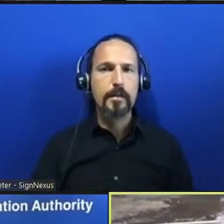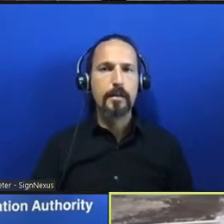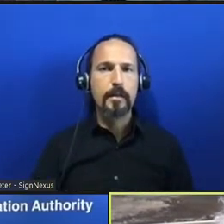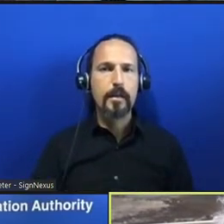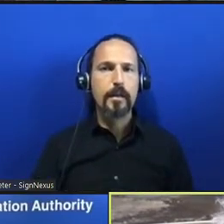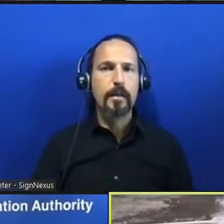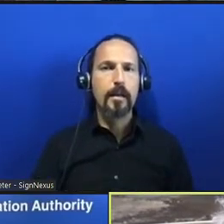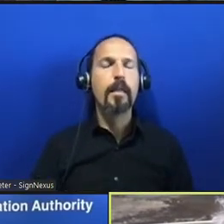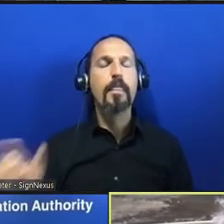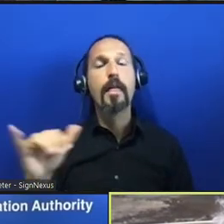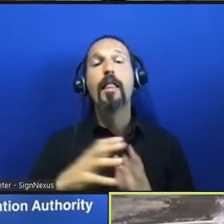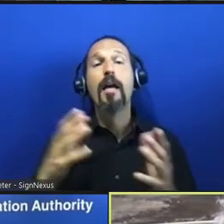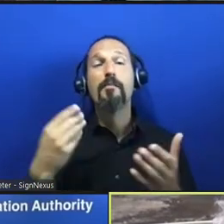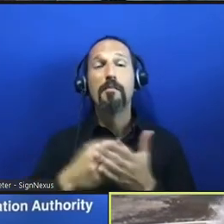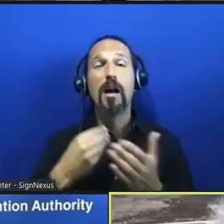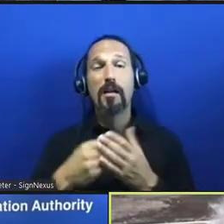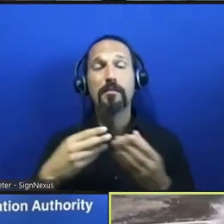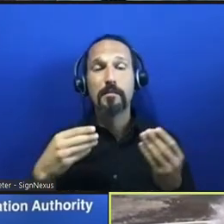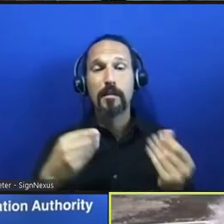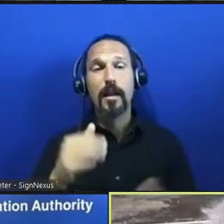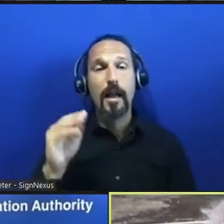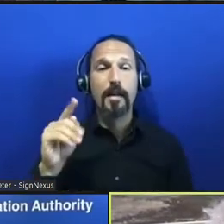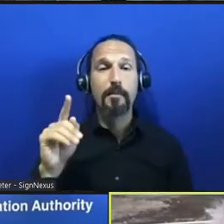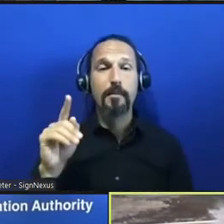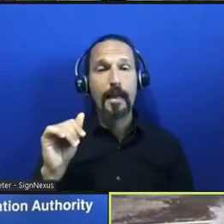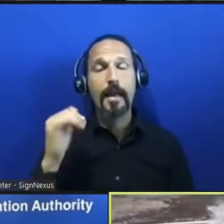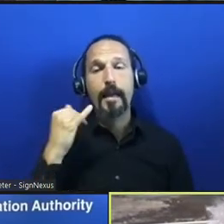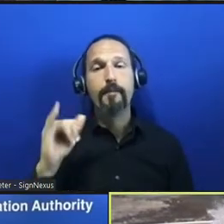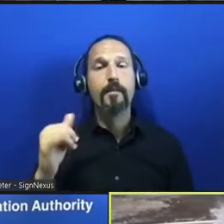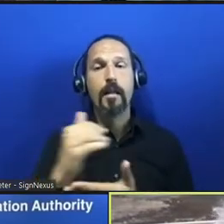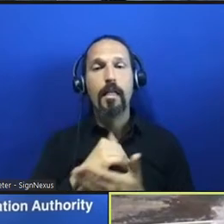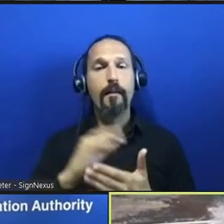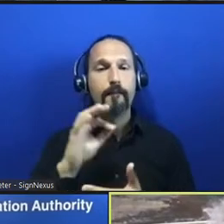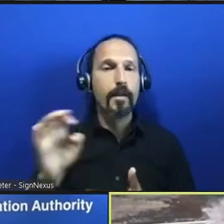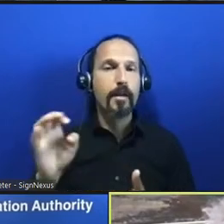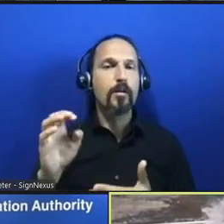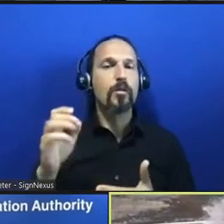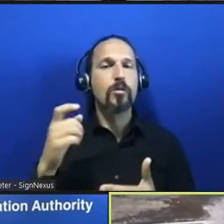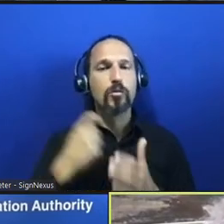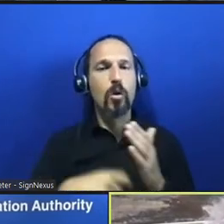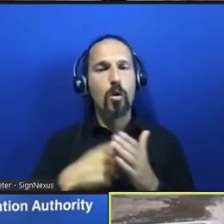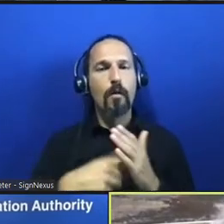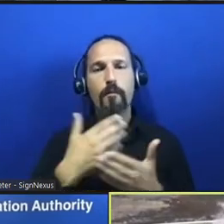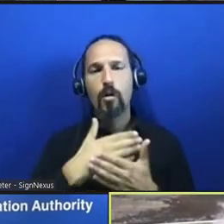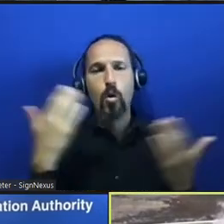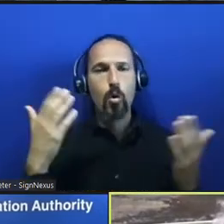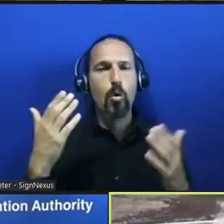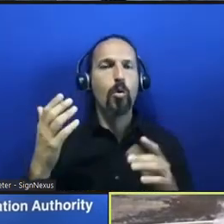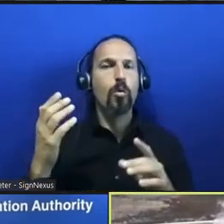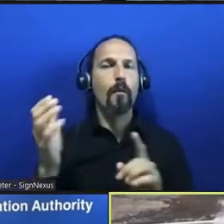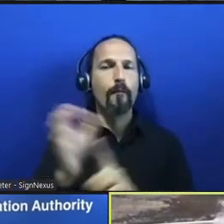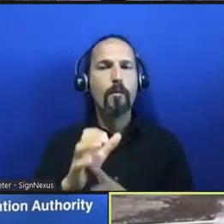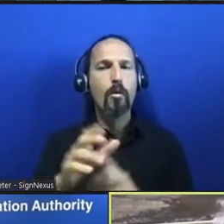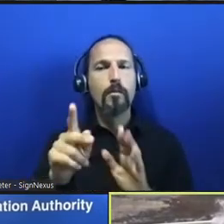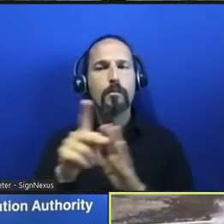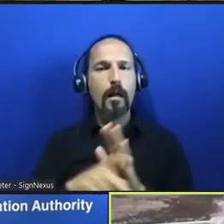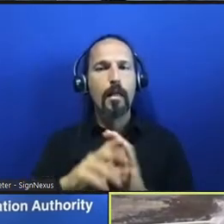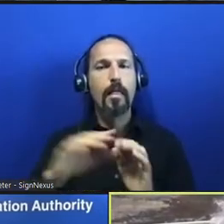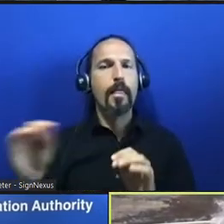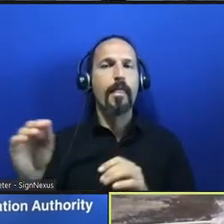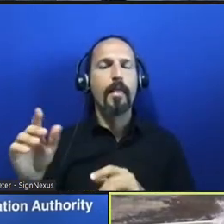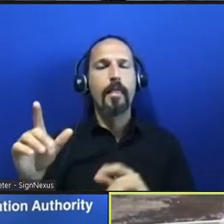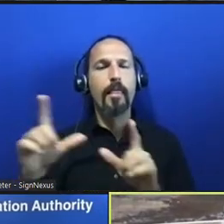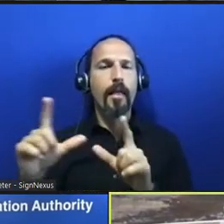that that's a lot of money for MTA if it actually collected fees and tolls lost to lack of enforcement evasion of tolls and placard